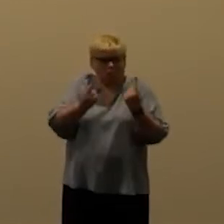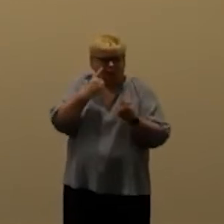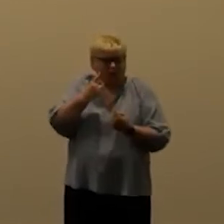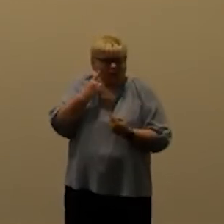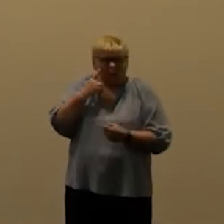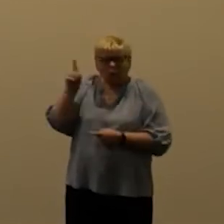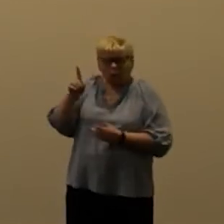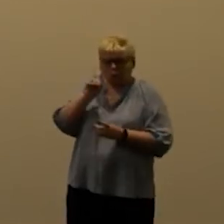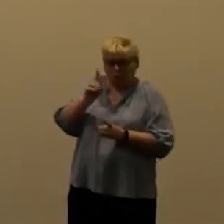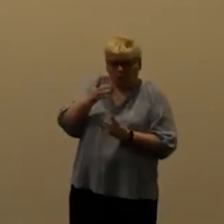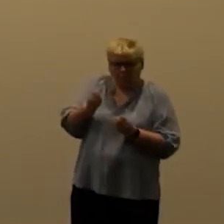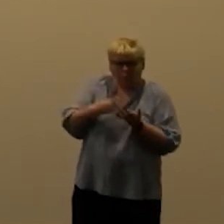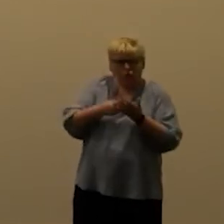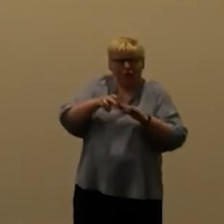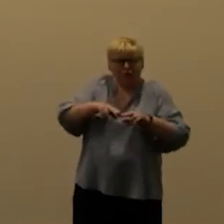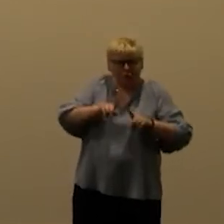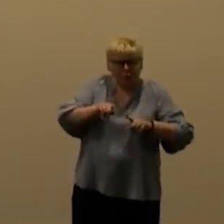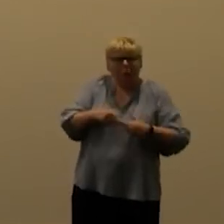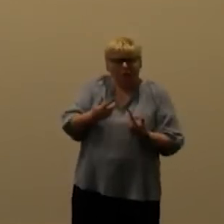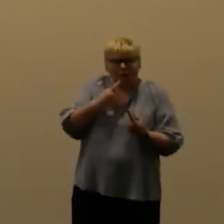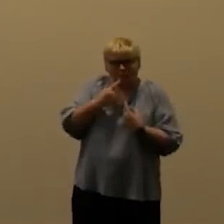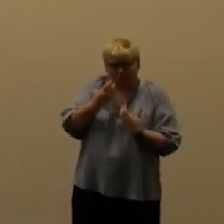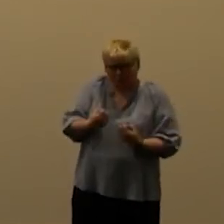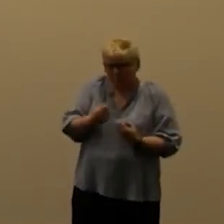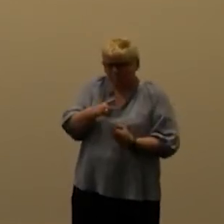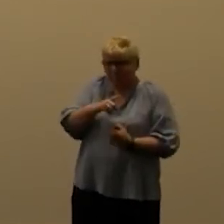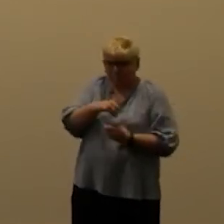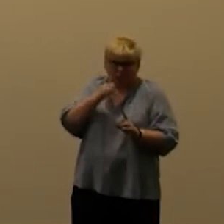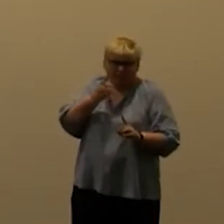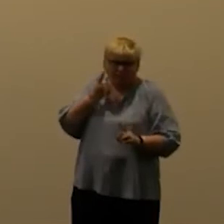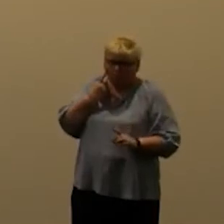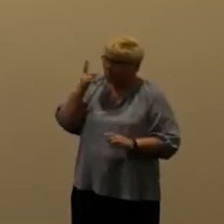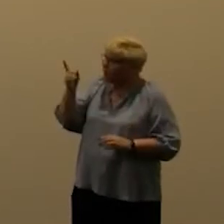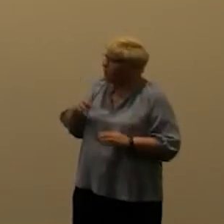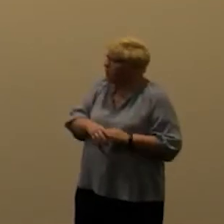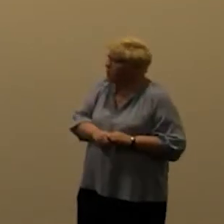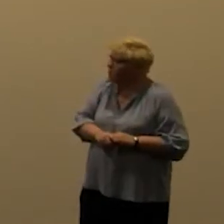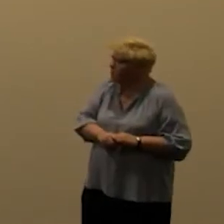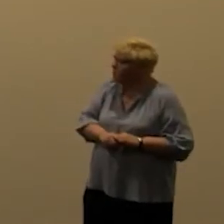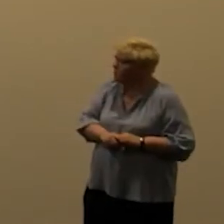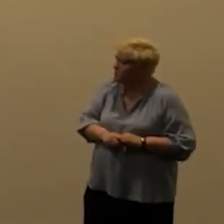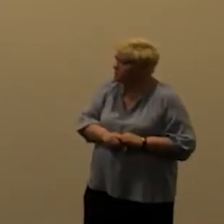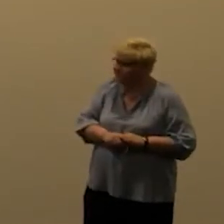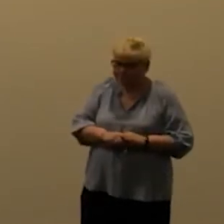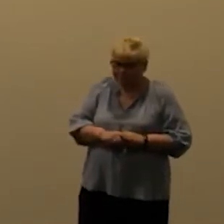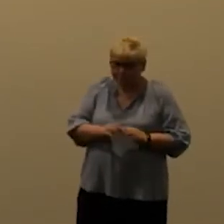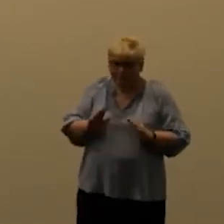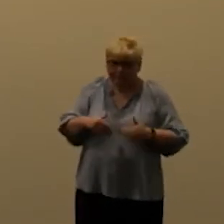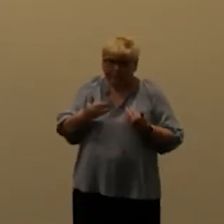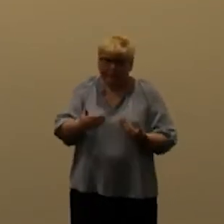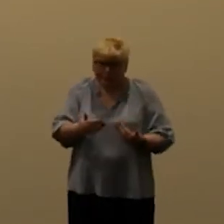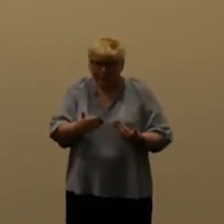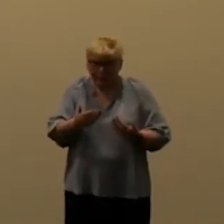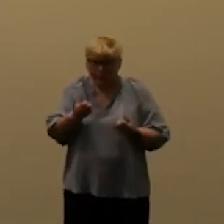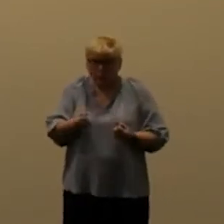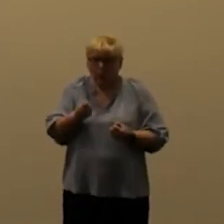references, and it can link through to that GitHub. You can have a look. And at that point, what you've got is the ability to